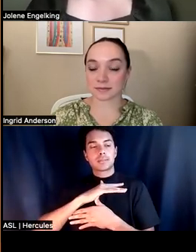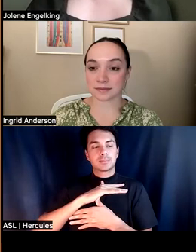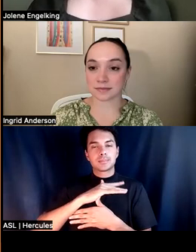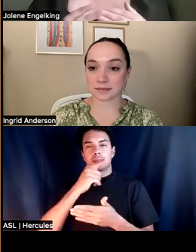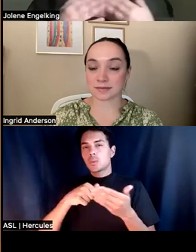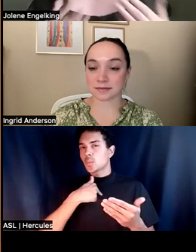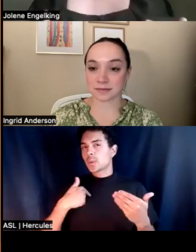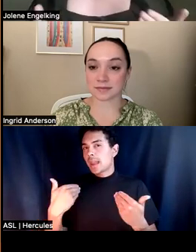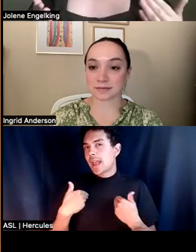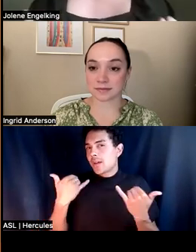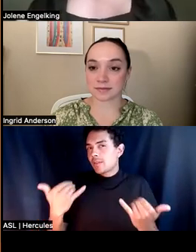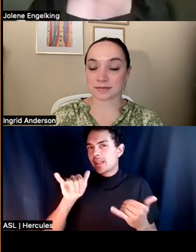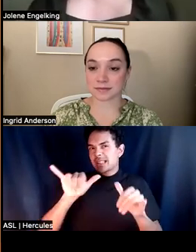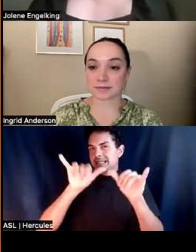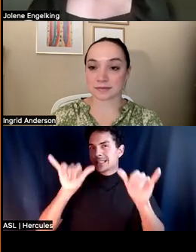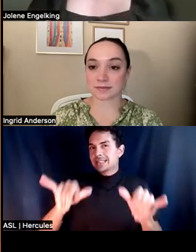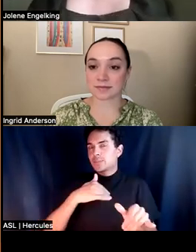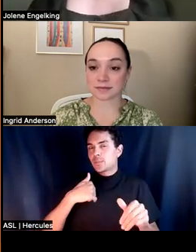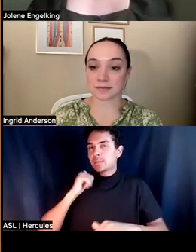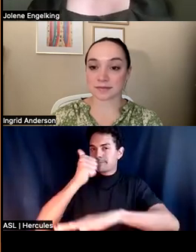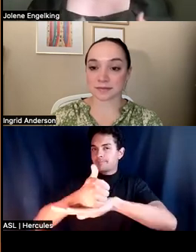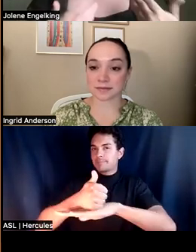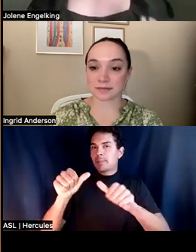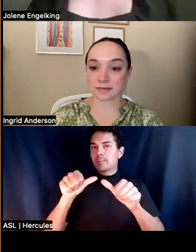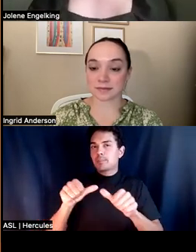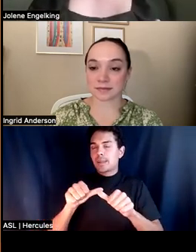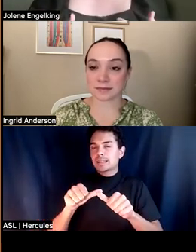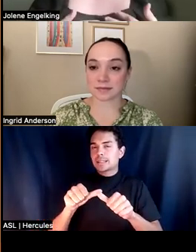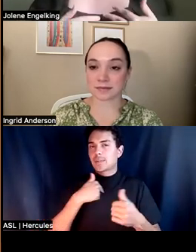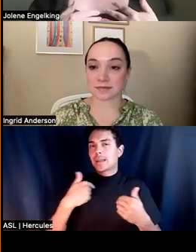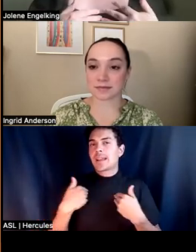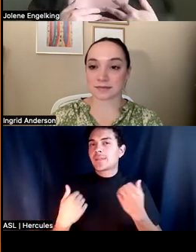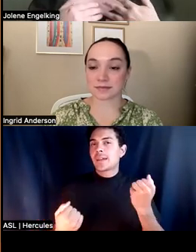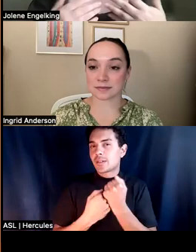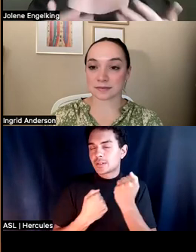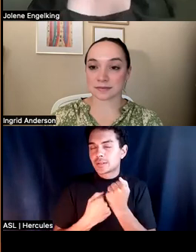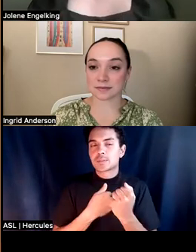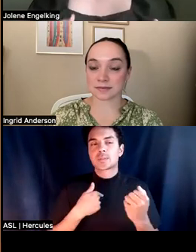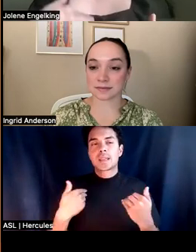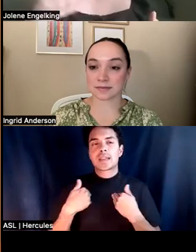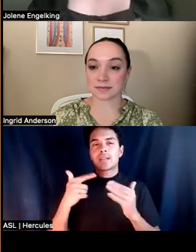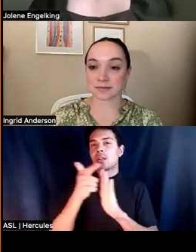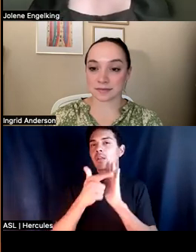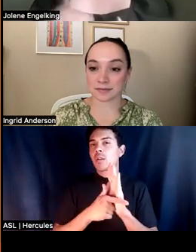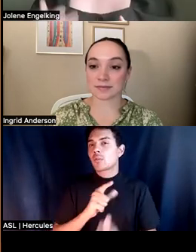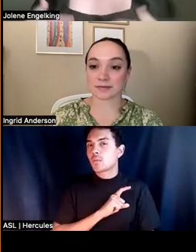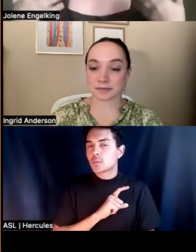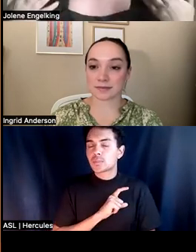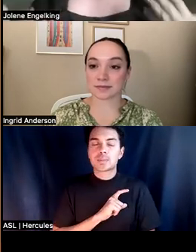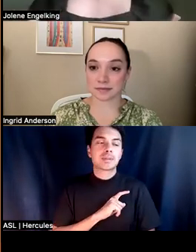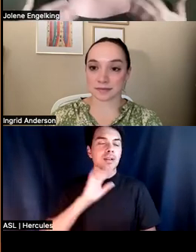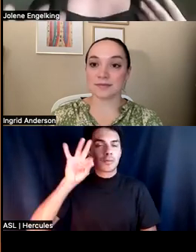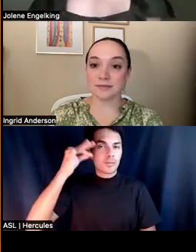have right now. That is the system that we have in place. We have advocacy, we have, law enforcement, both tribal,